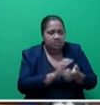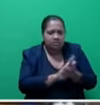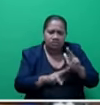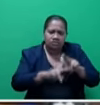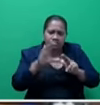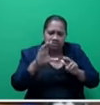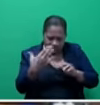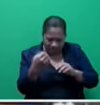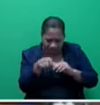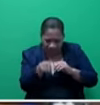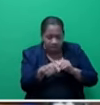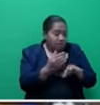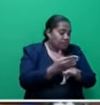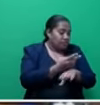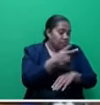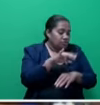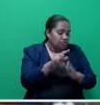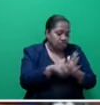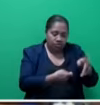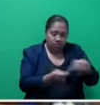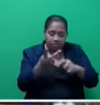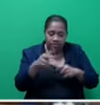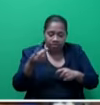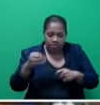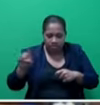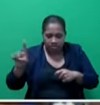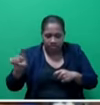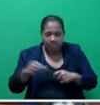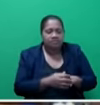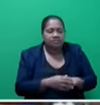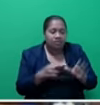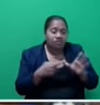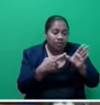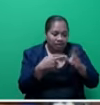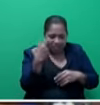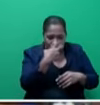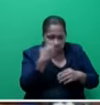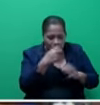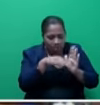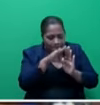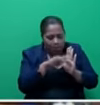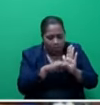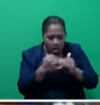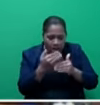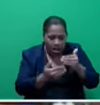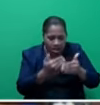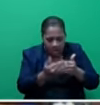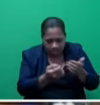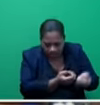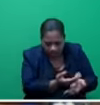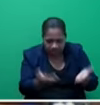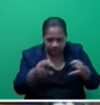place before January 2021 as required under the Montreal Protocol to which Fiji is a party to. Honourable